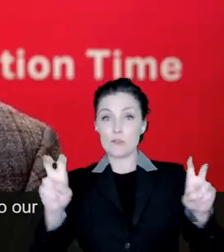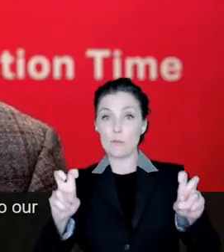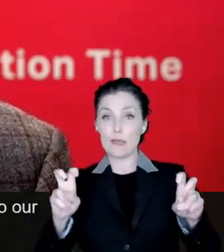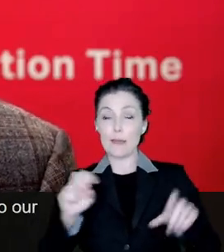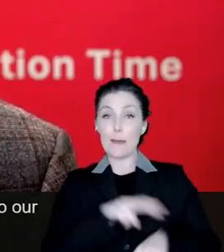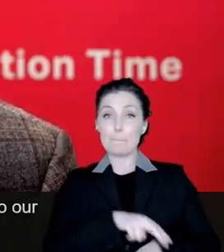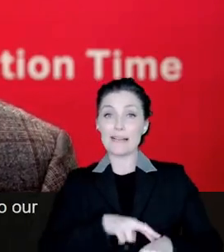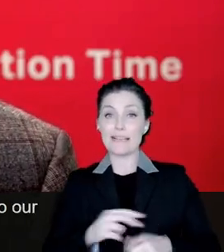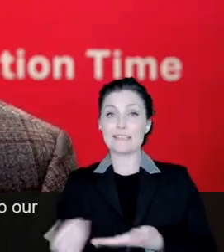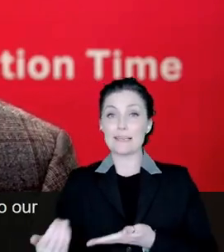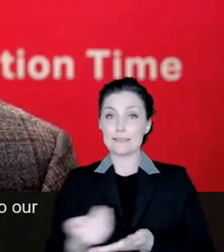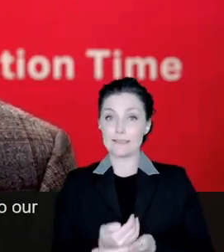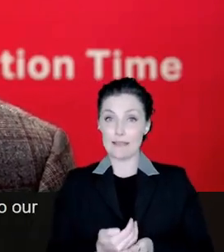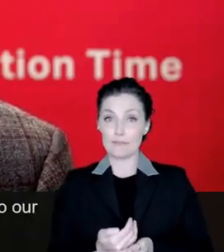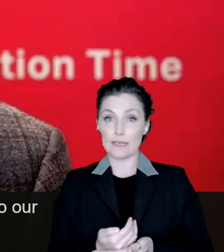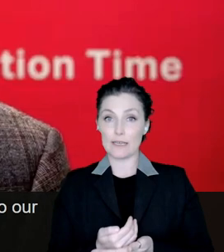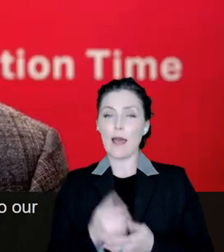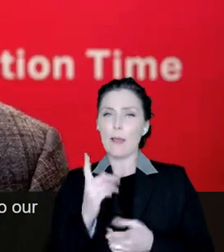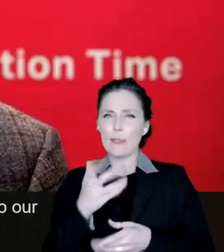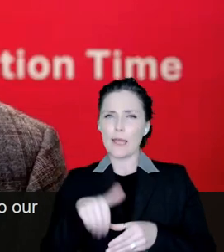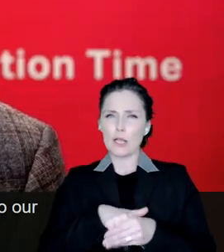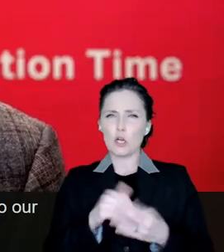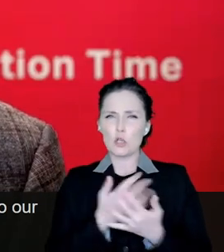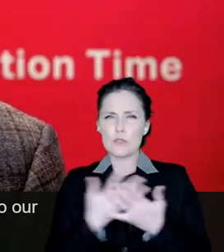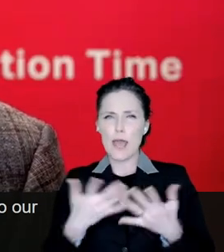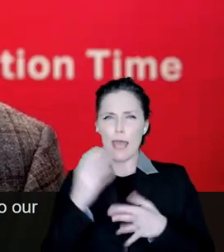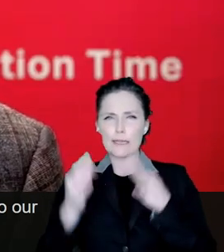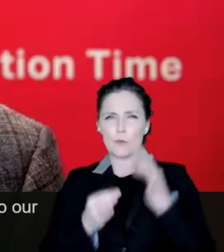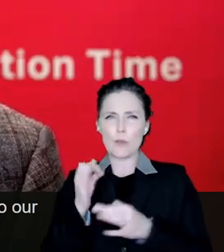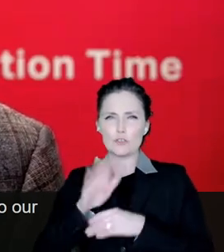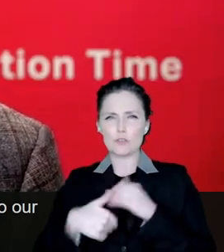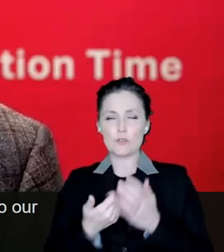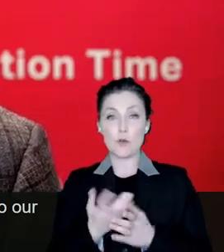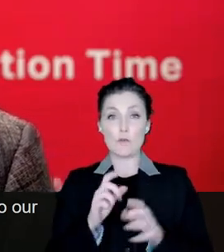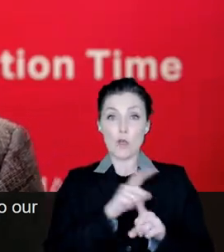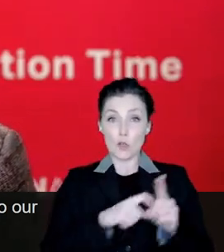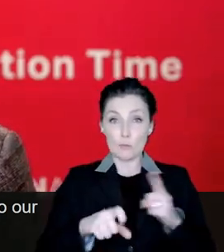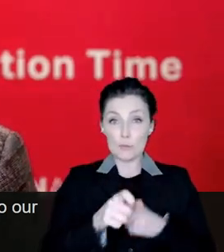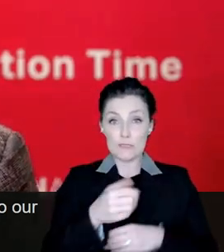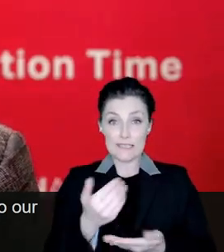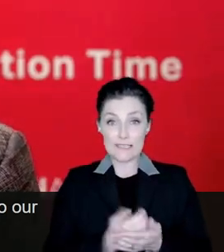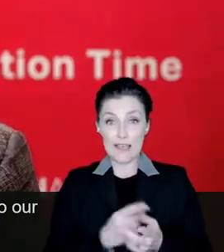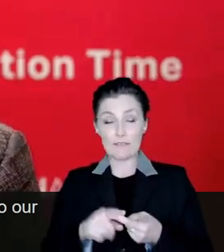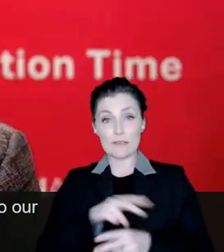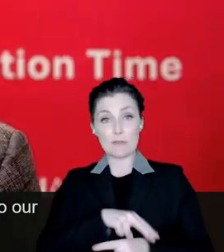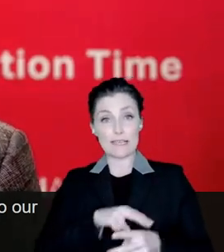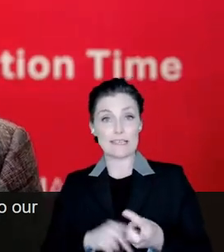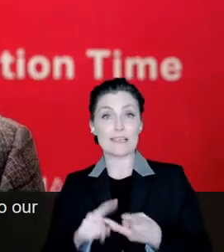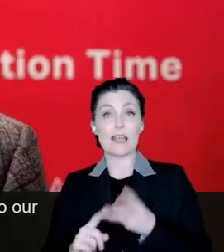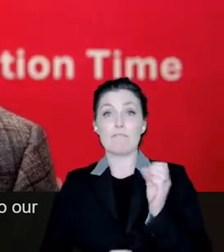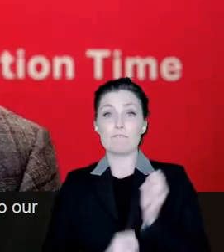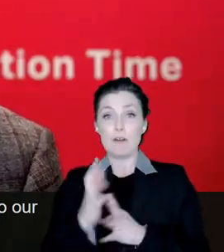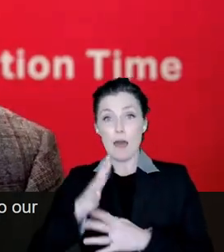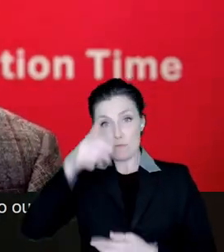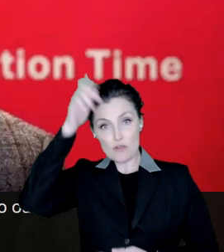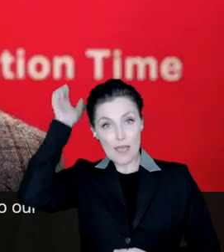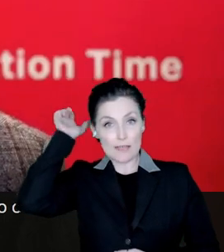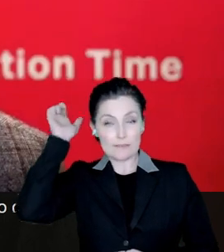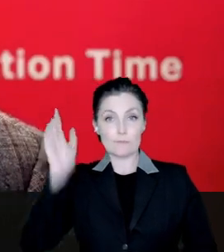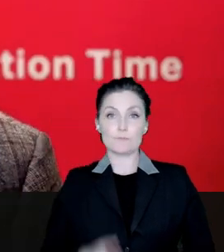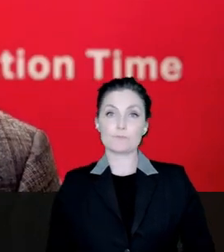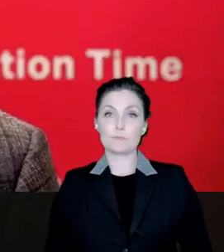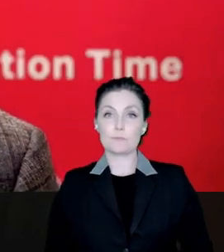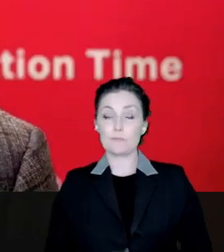any questions about community safety, policing, and the London Fire Brigade. Don't forget to like